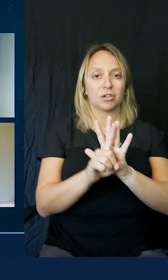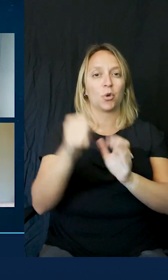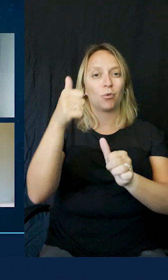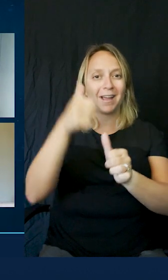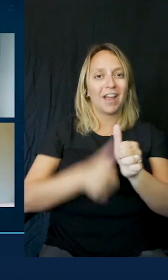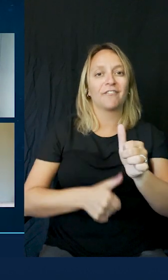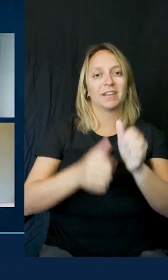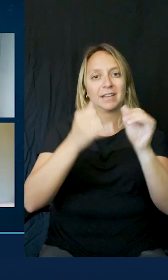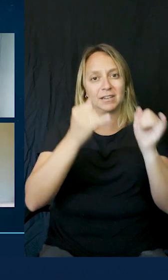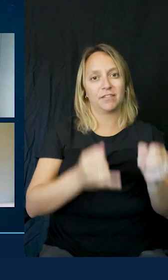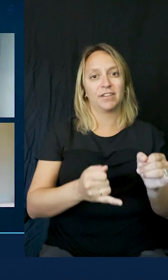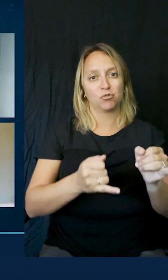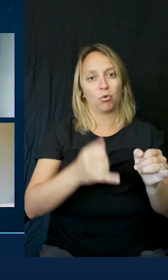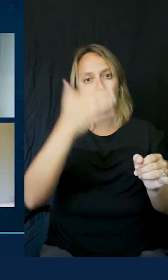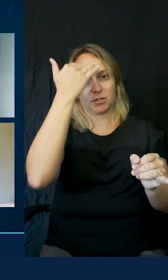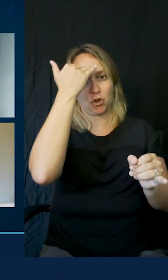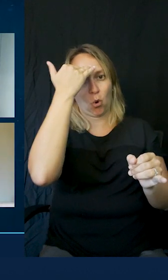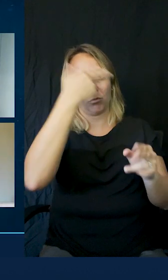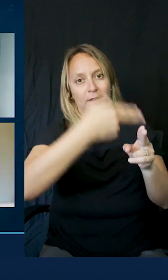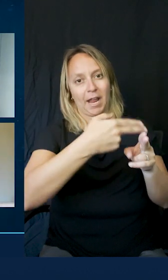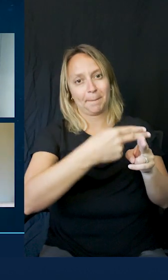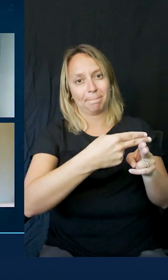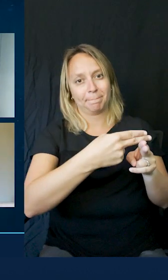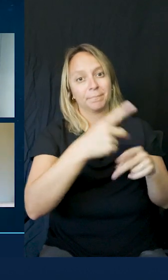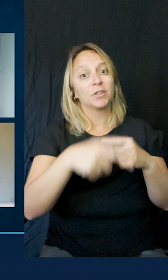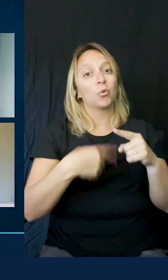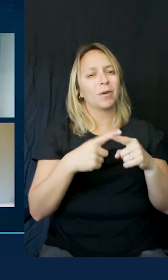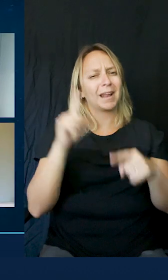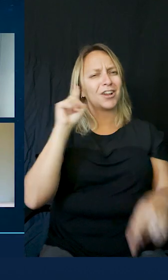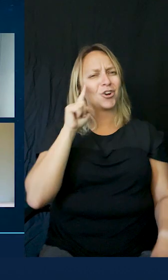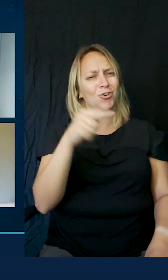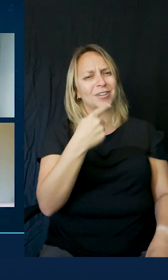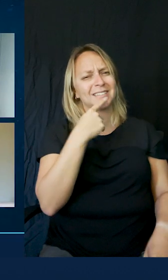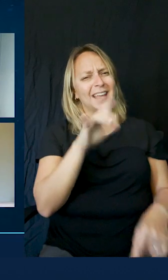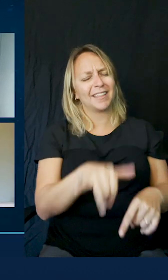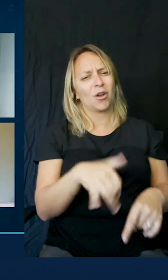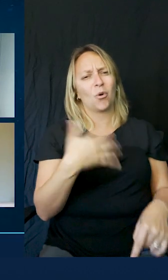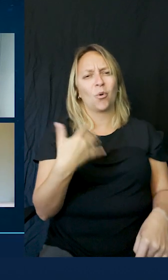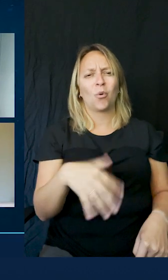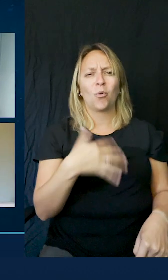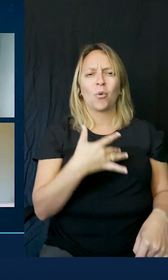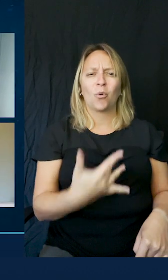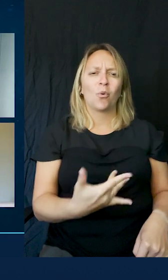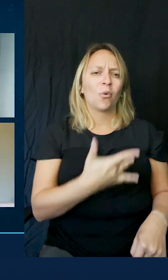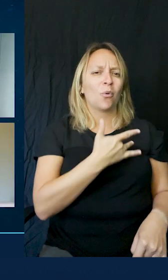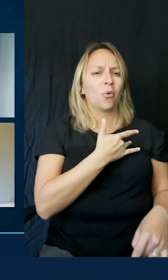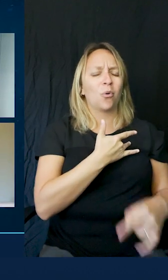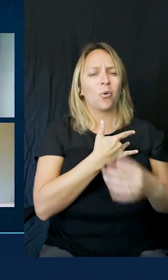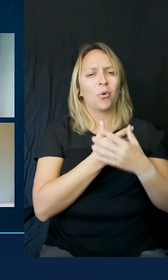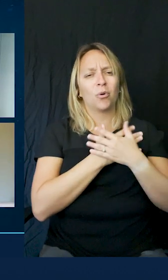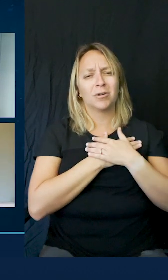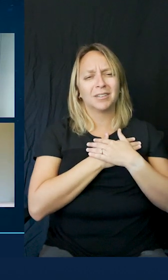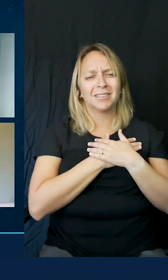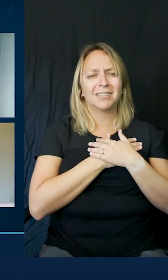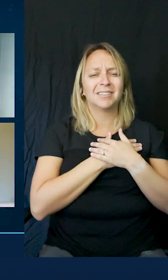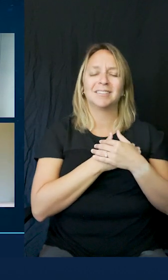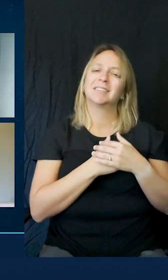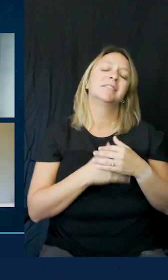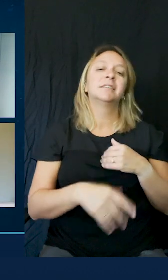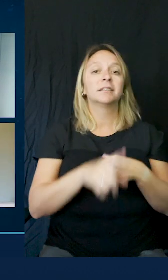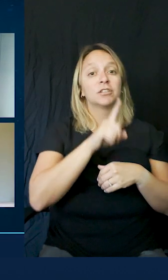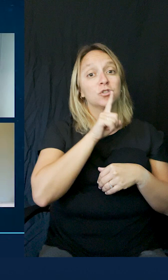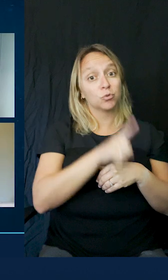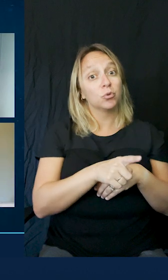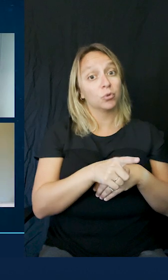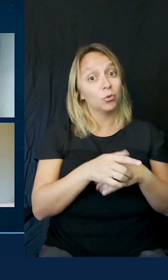every individual is known. Mm. And when I heard her say that, it really was like a gut blow. Because it is